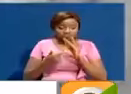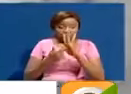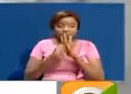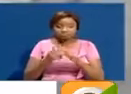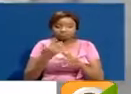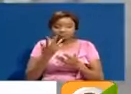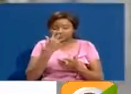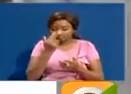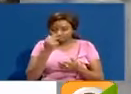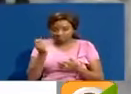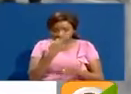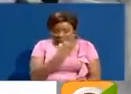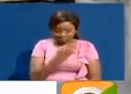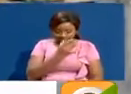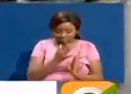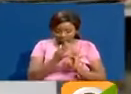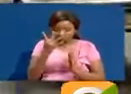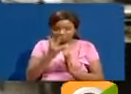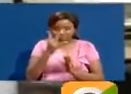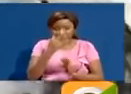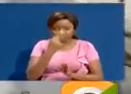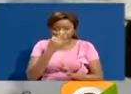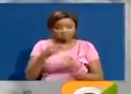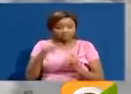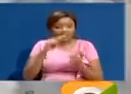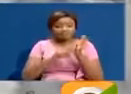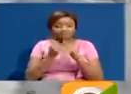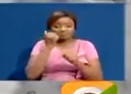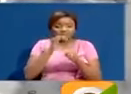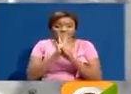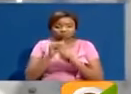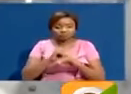wet months of March and April. Dorcas Wangira, Citizen TV, Nairobi.